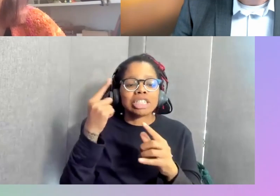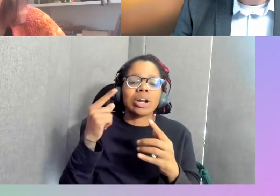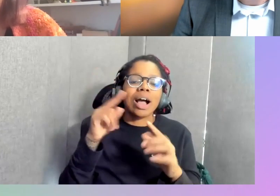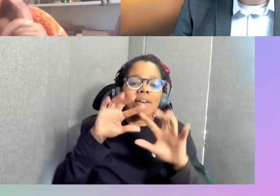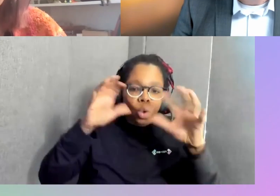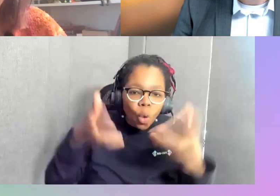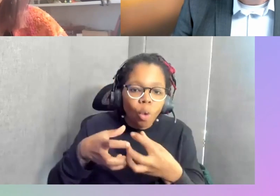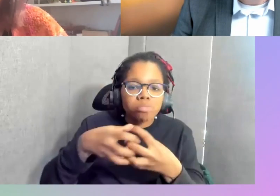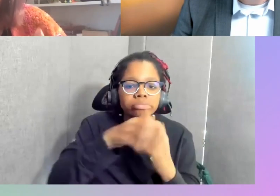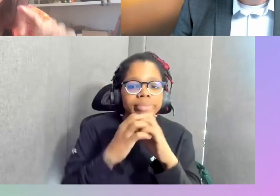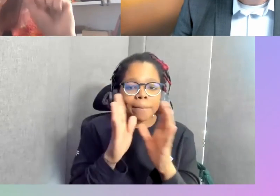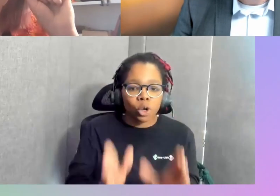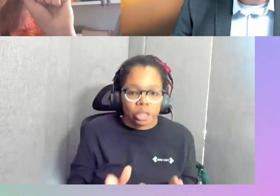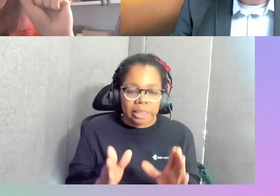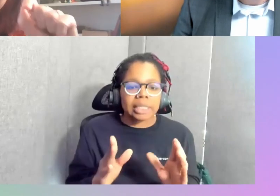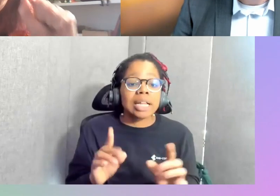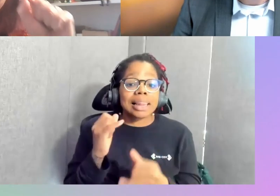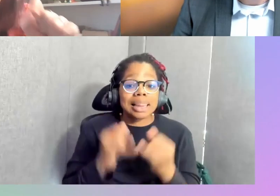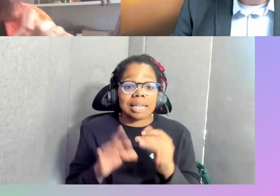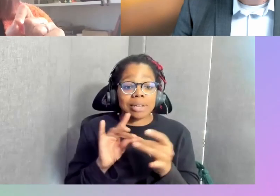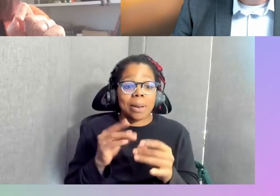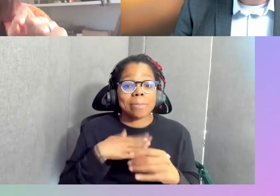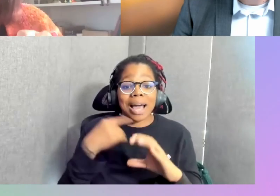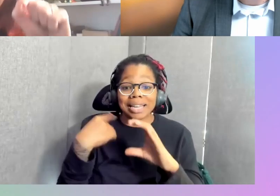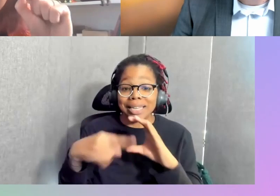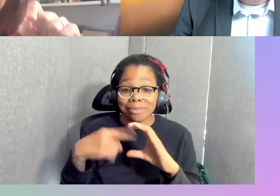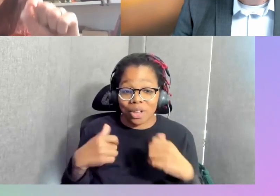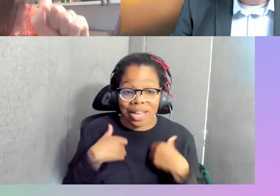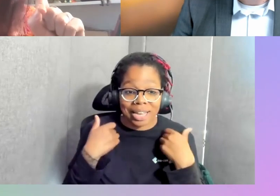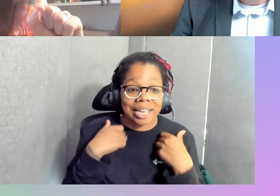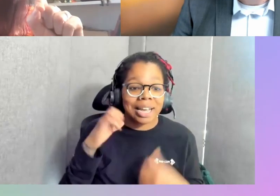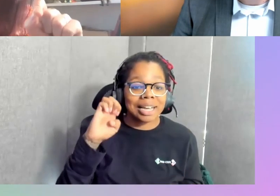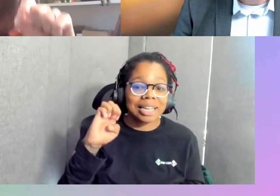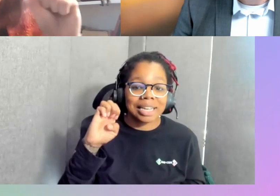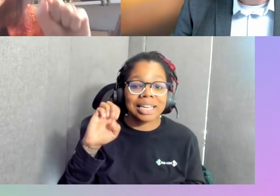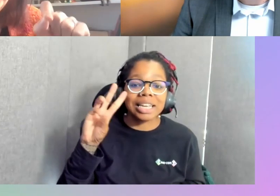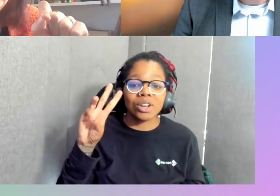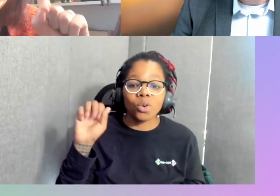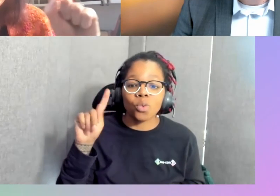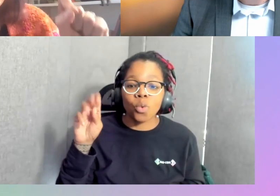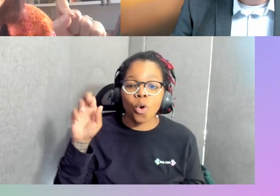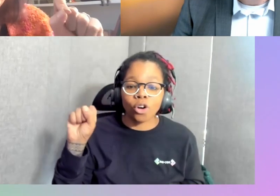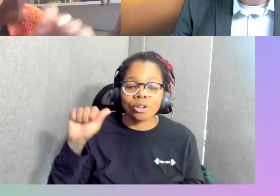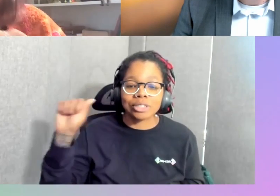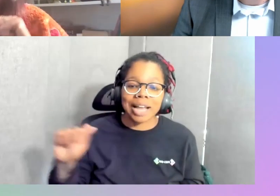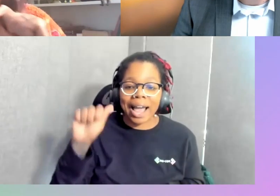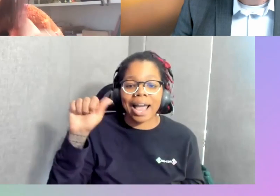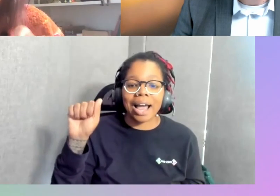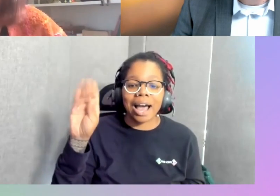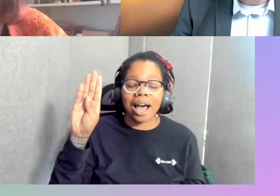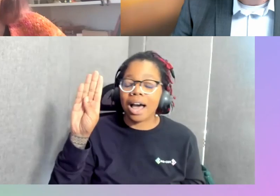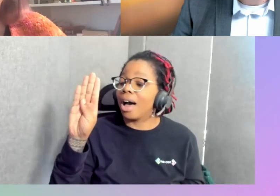person in that. Last thing I'll say too is my email address is ewaters adobe.com. I